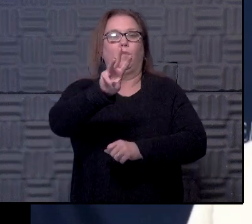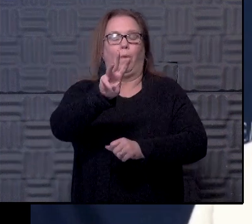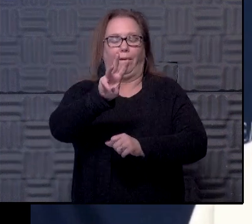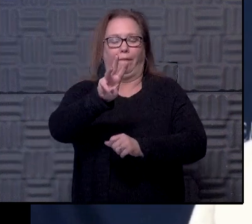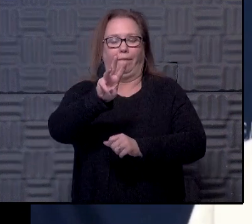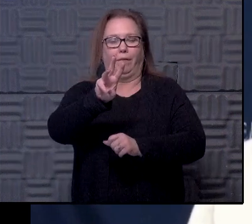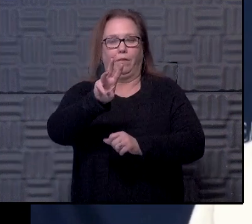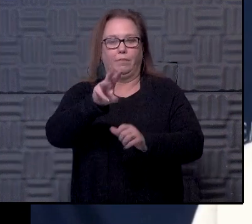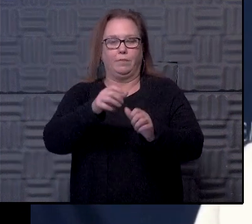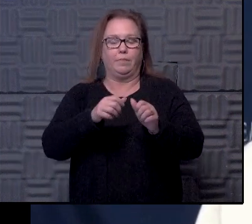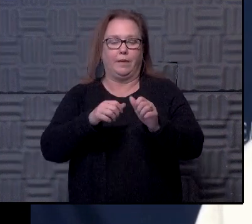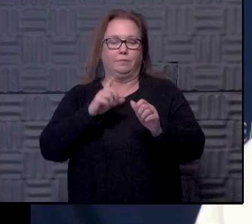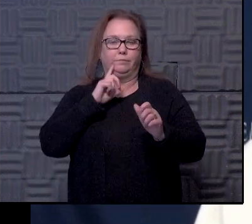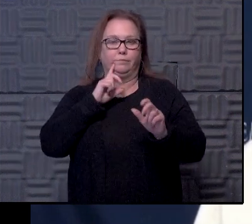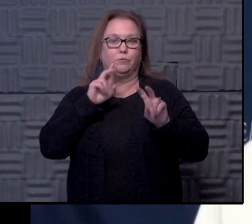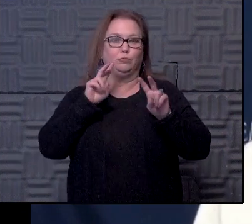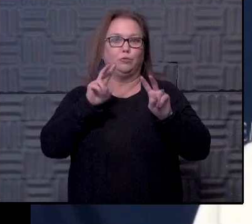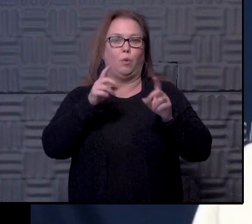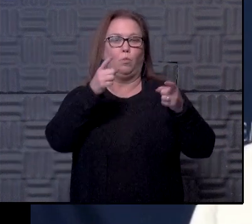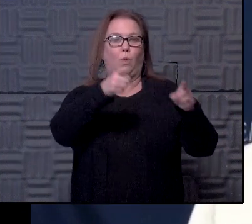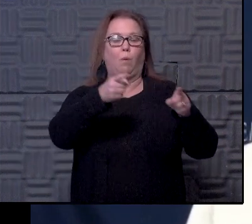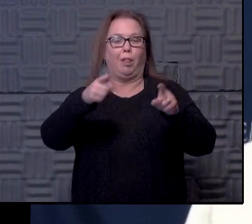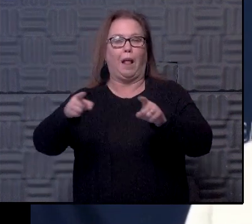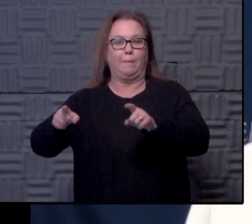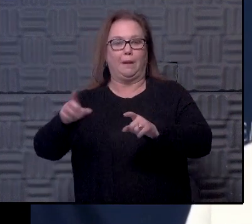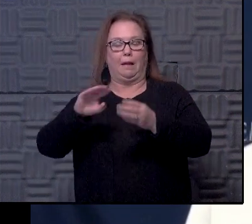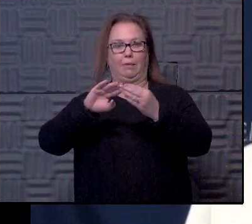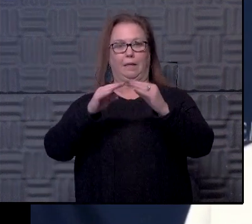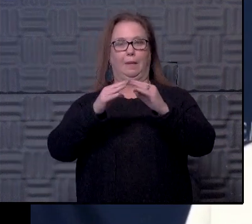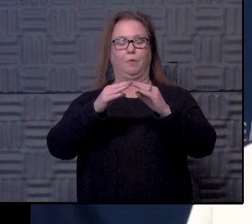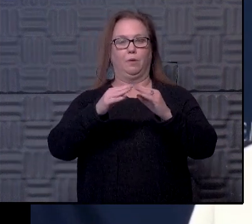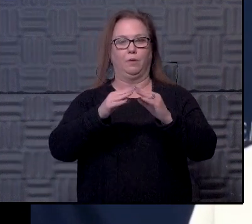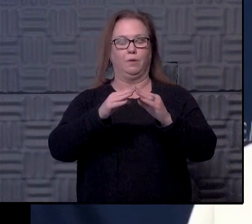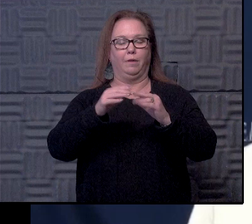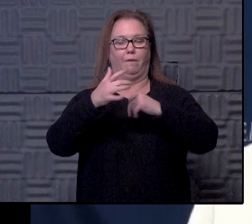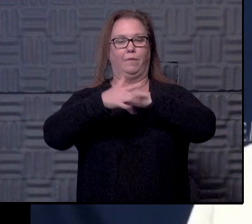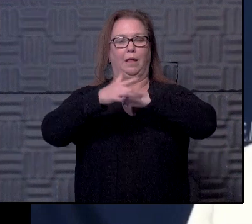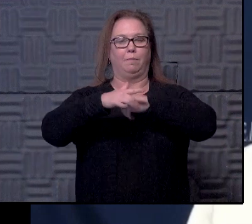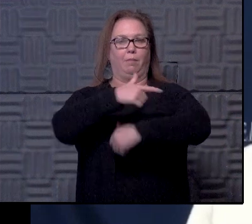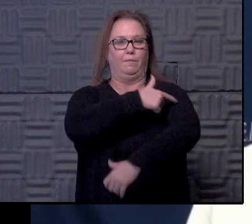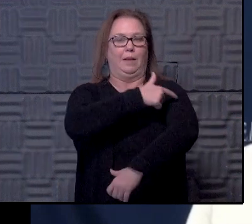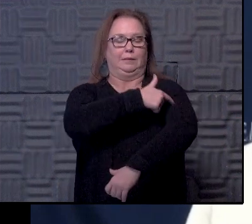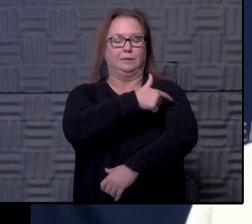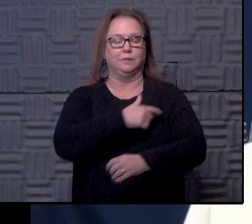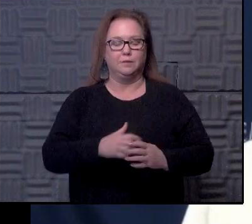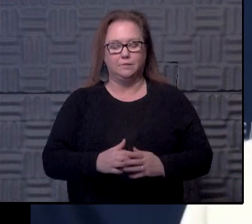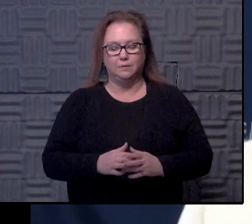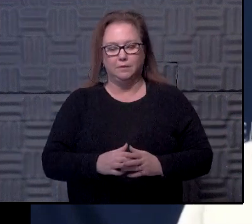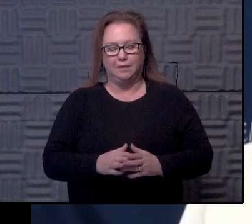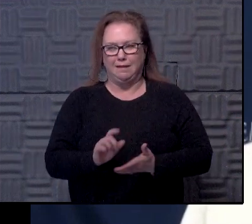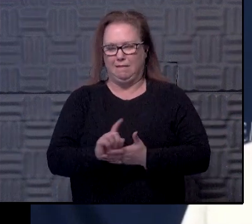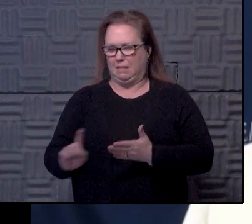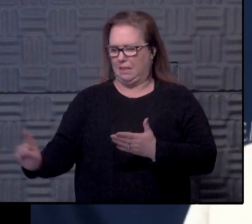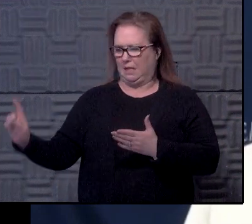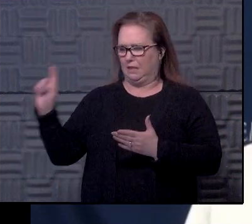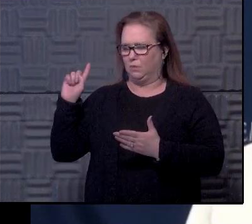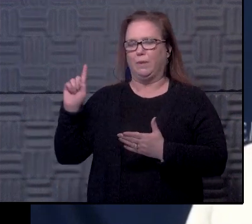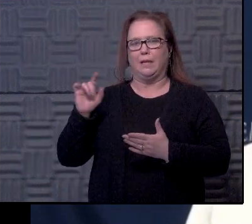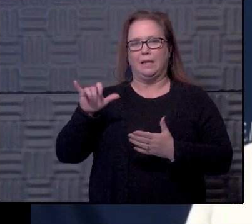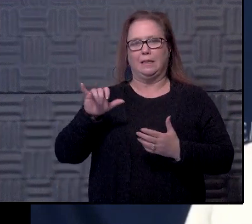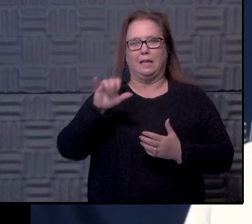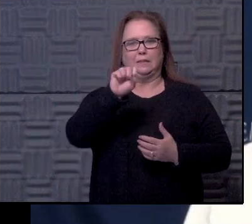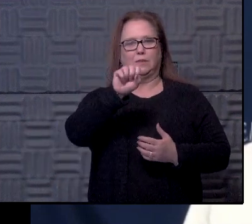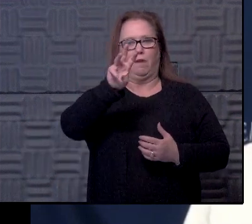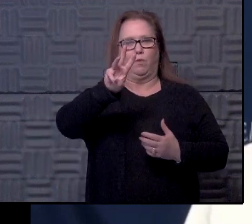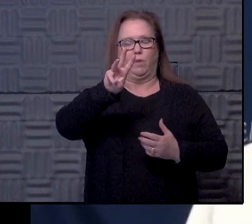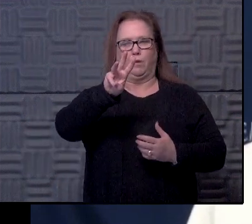out what it might look like depending on the number of doses available. And that last week, that simulation